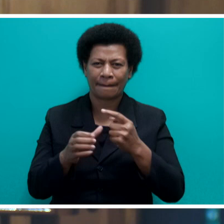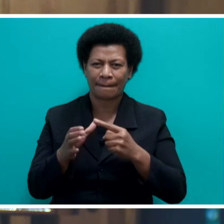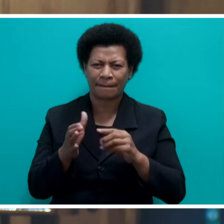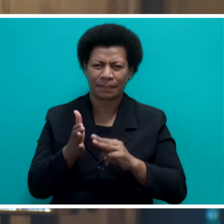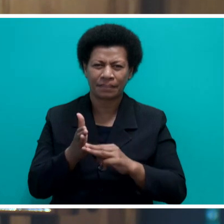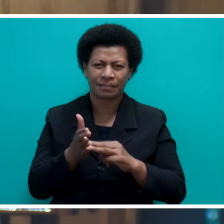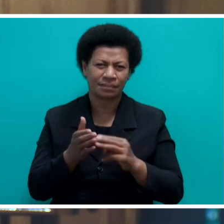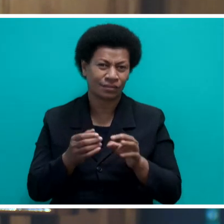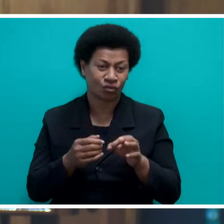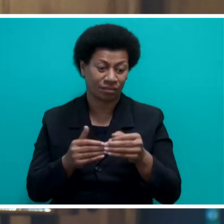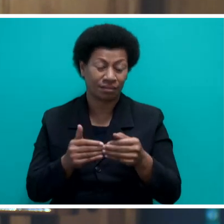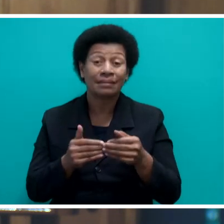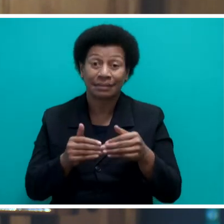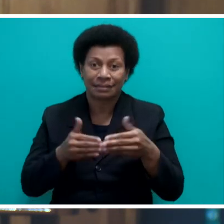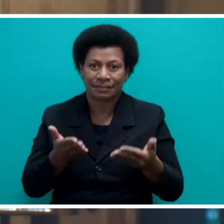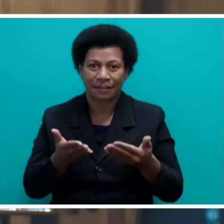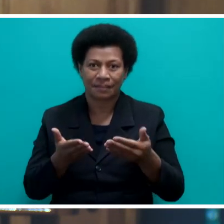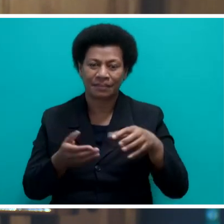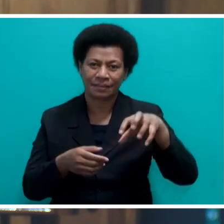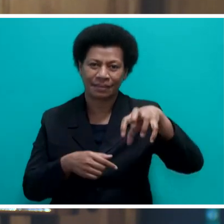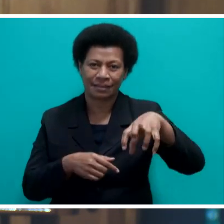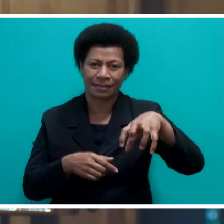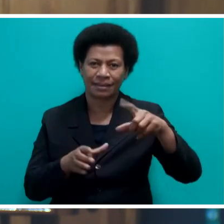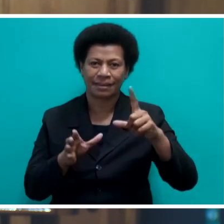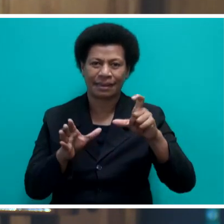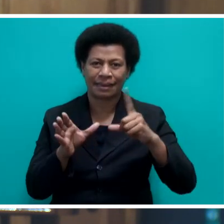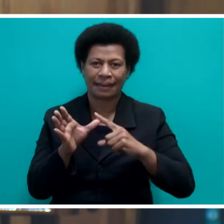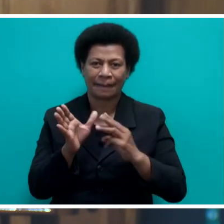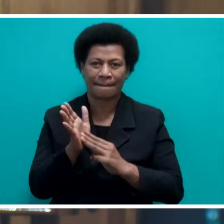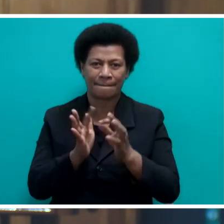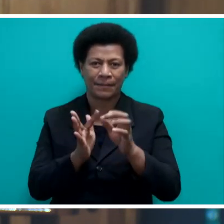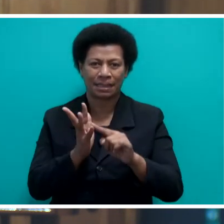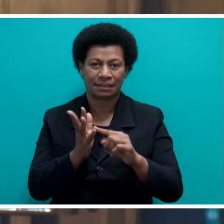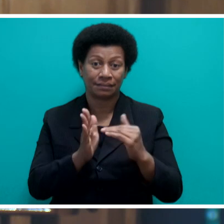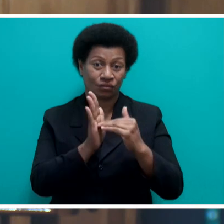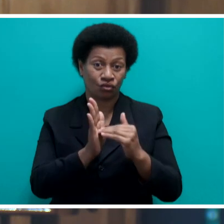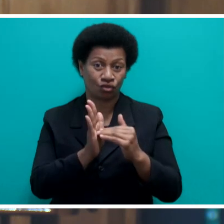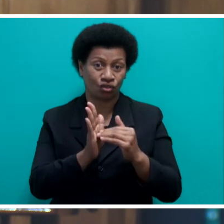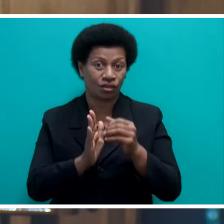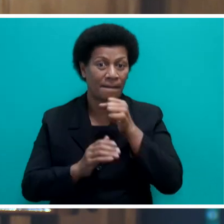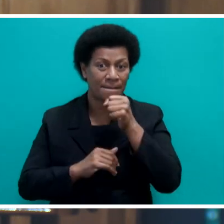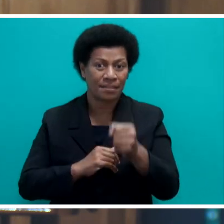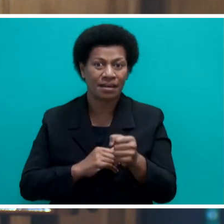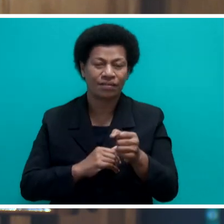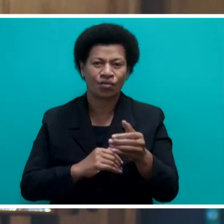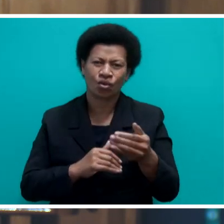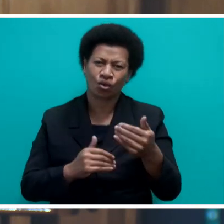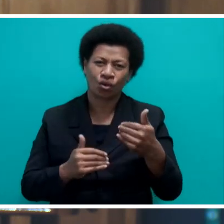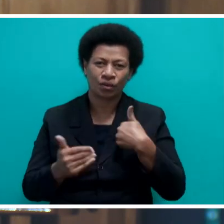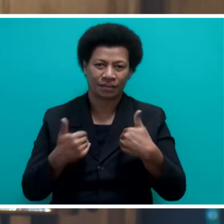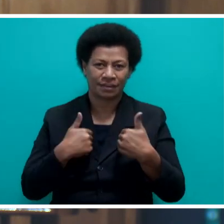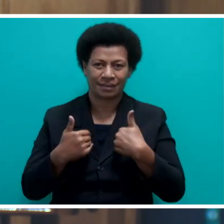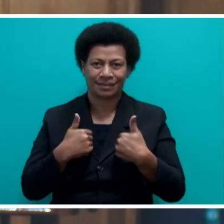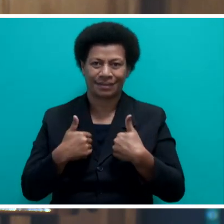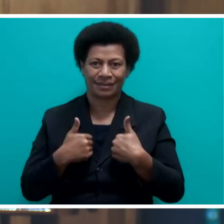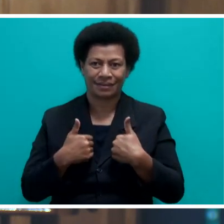campus, and asked me to be chairman of the advisory committee to the university